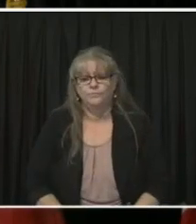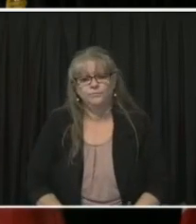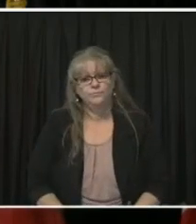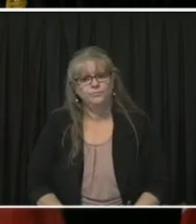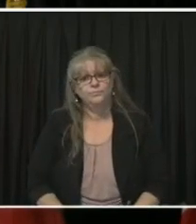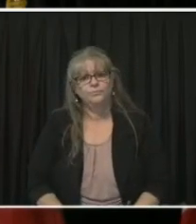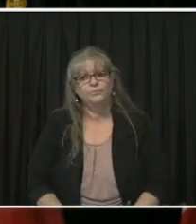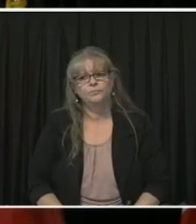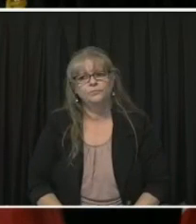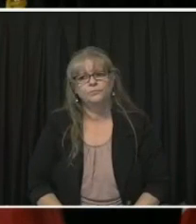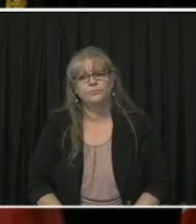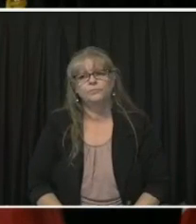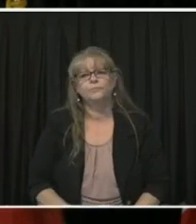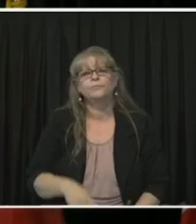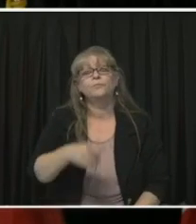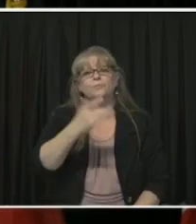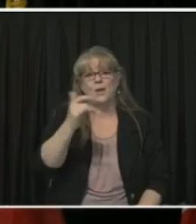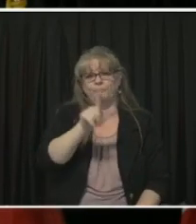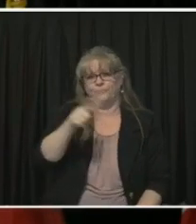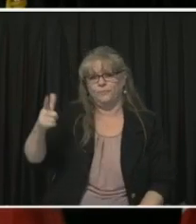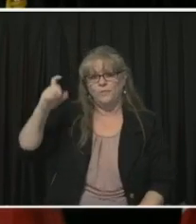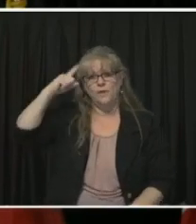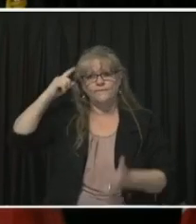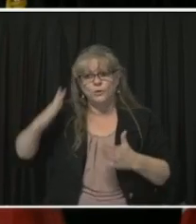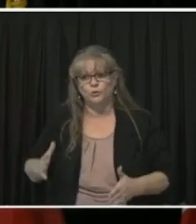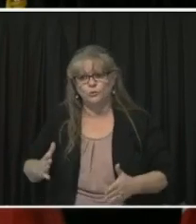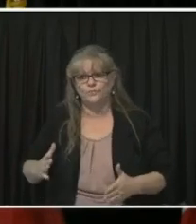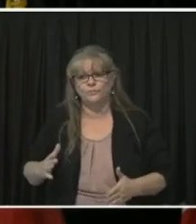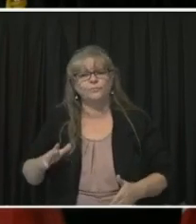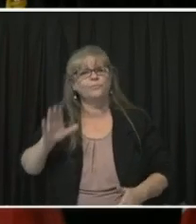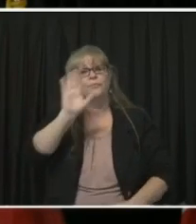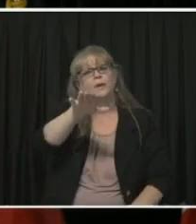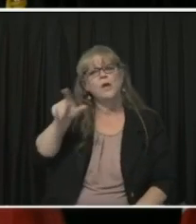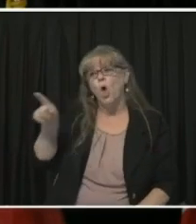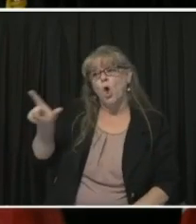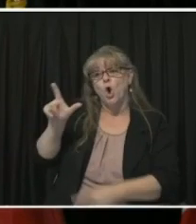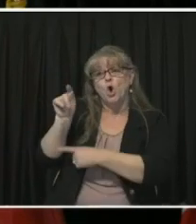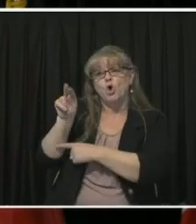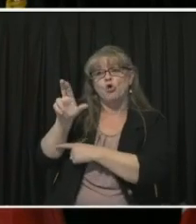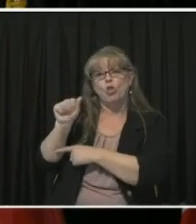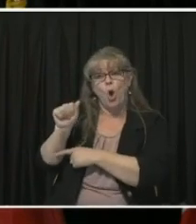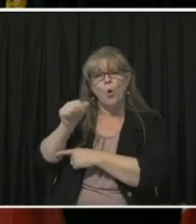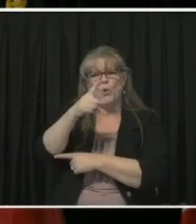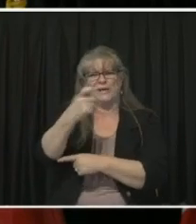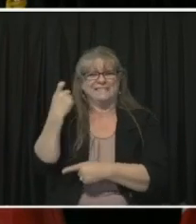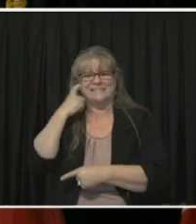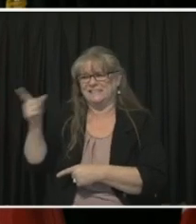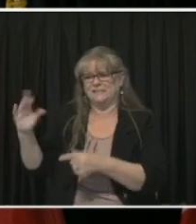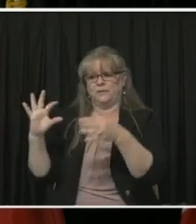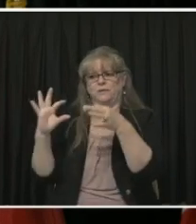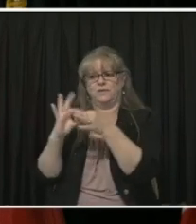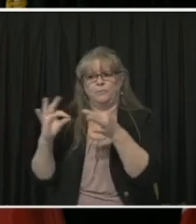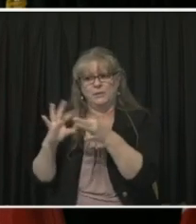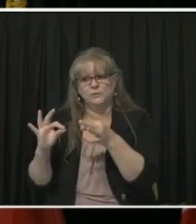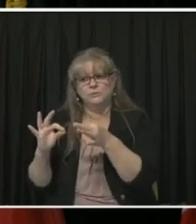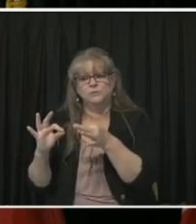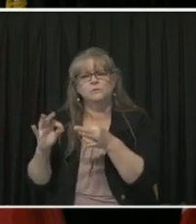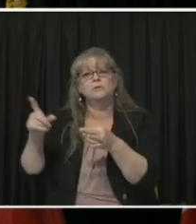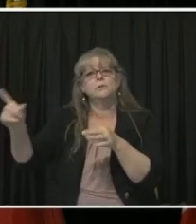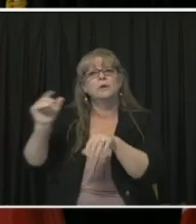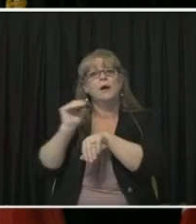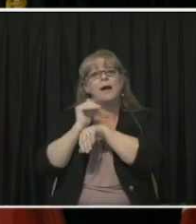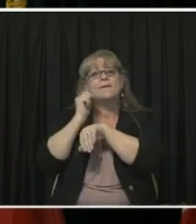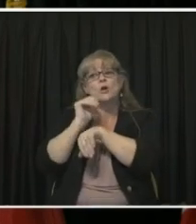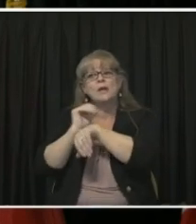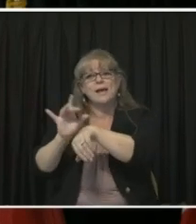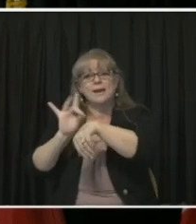And Laura, you know, the howls every night at 8 p.m. that many Coloradans hear in their neighborhood, the flyovers, I think there was one today, there was